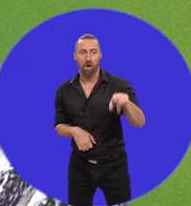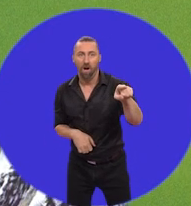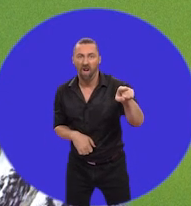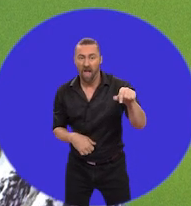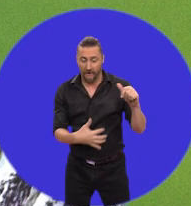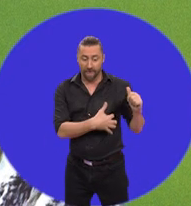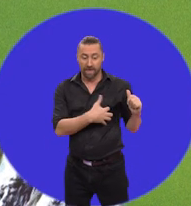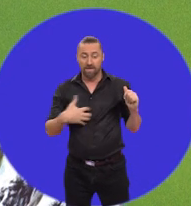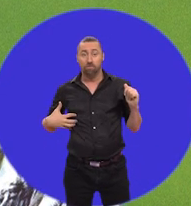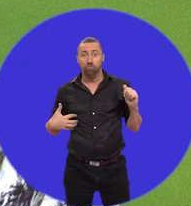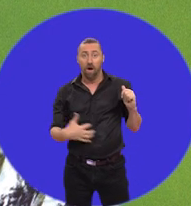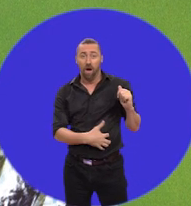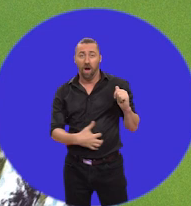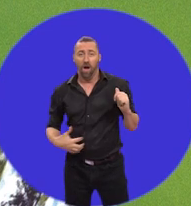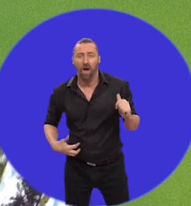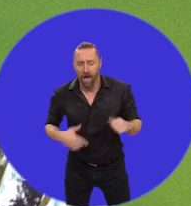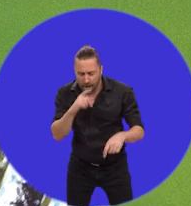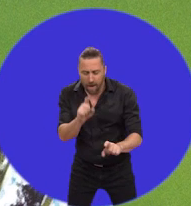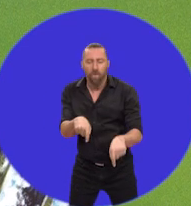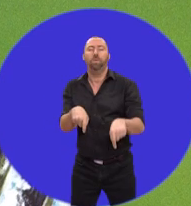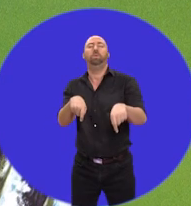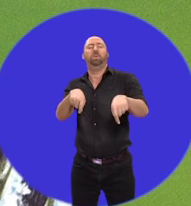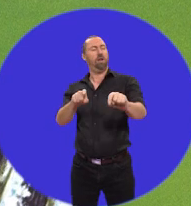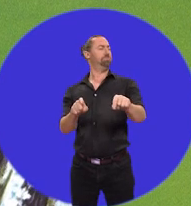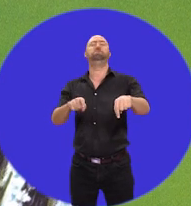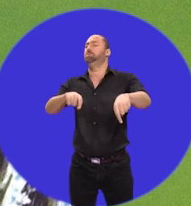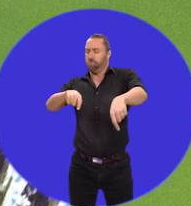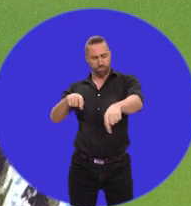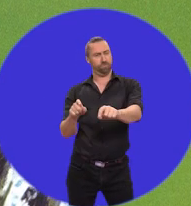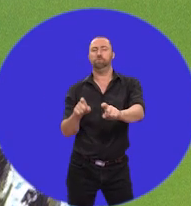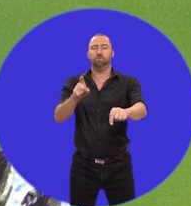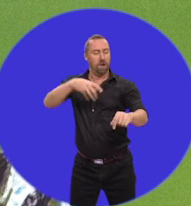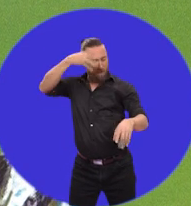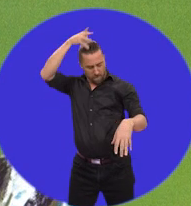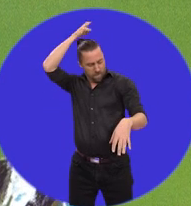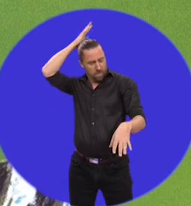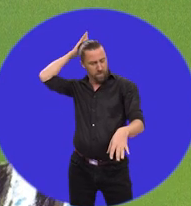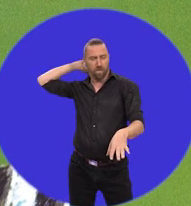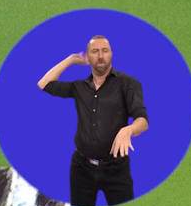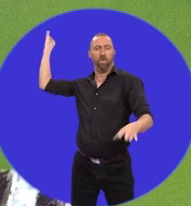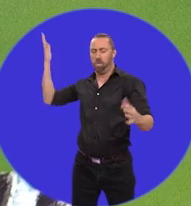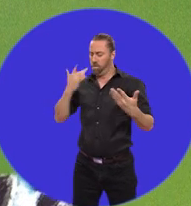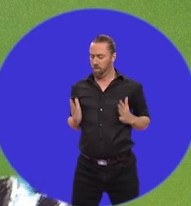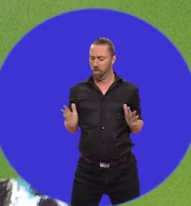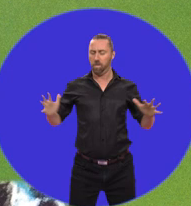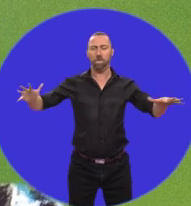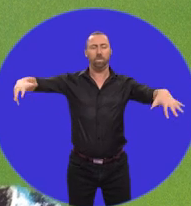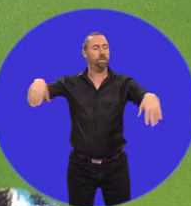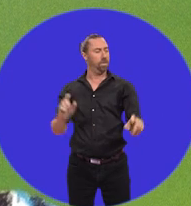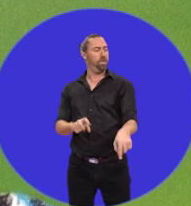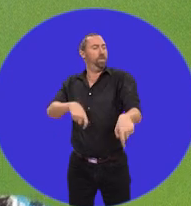Fish's friend Zebra could whinny and neigh, prancing around in her striped coat all